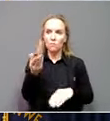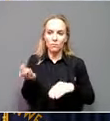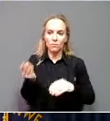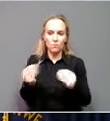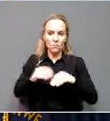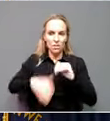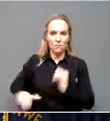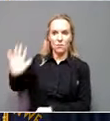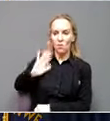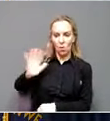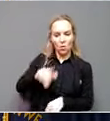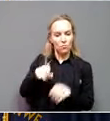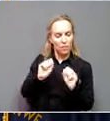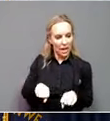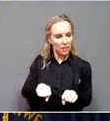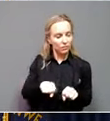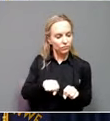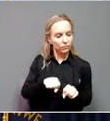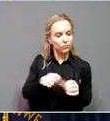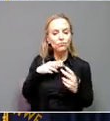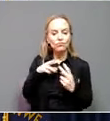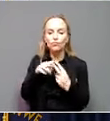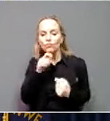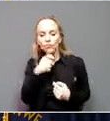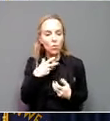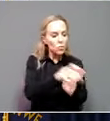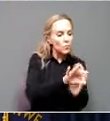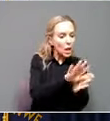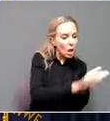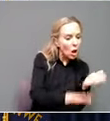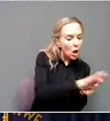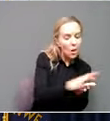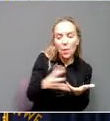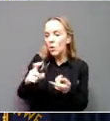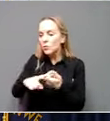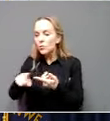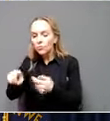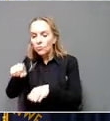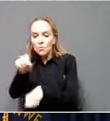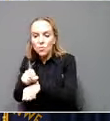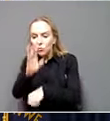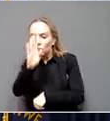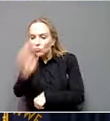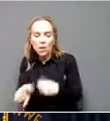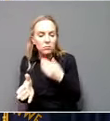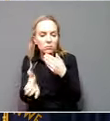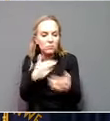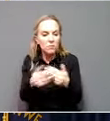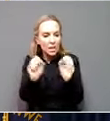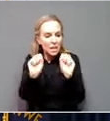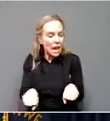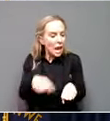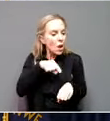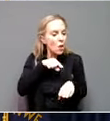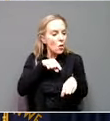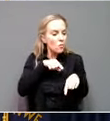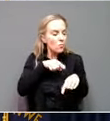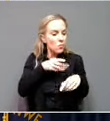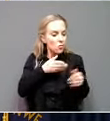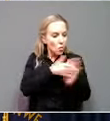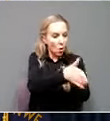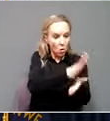and then also change it as you go. There's opportunities to go to college now or go to work